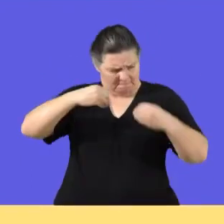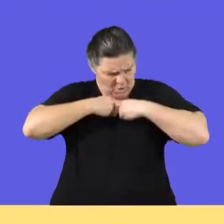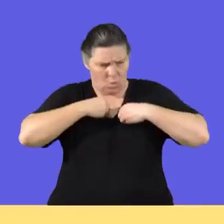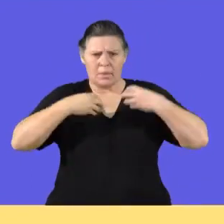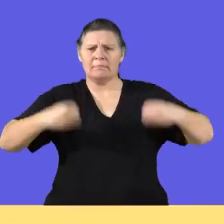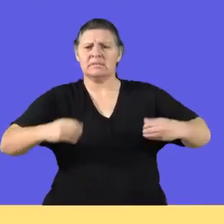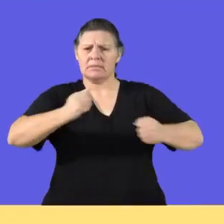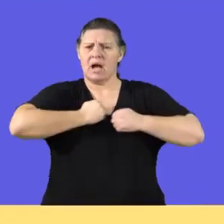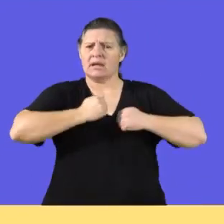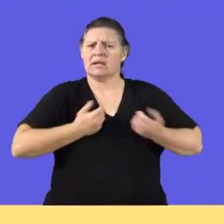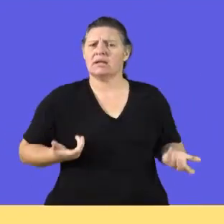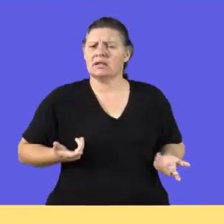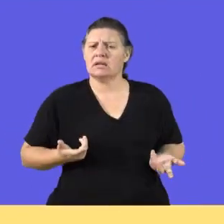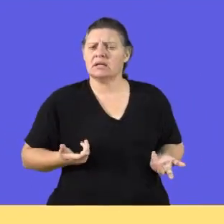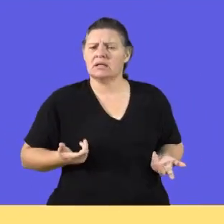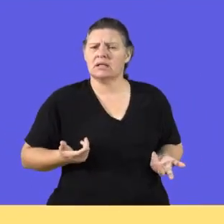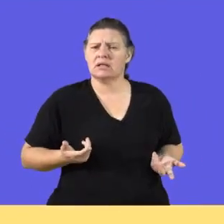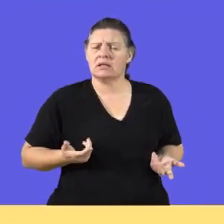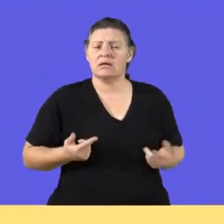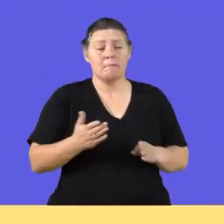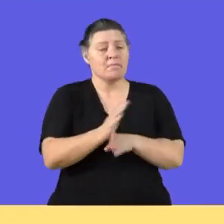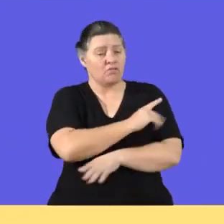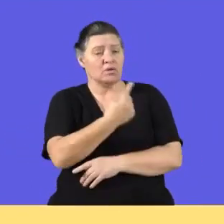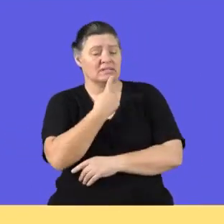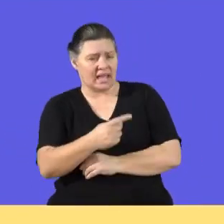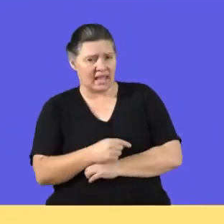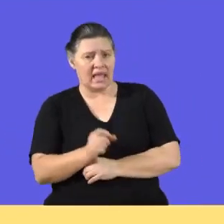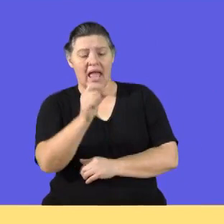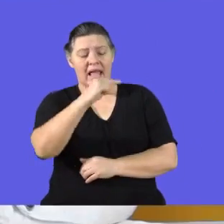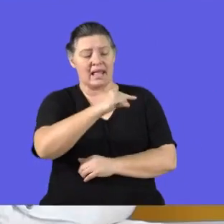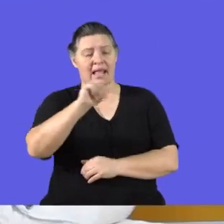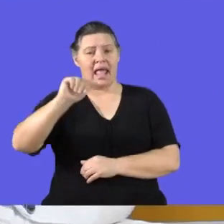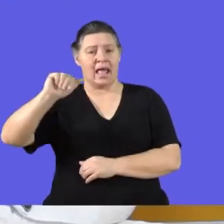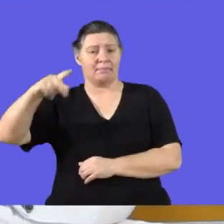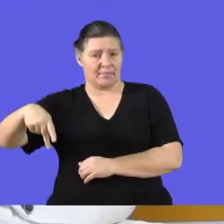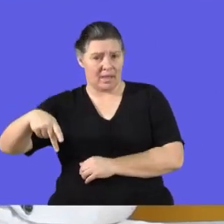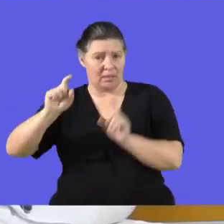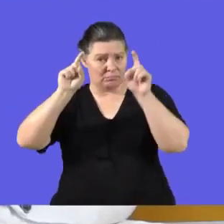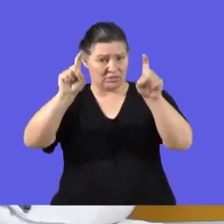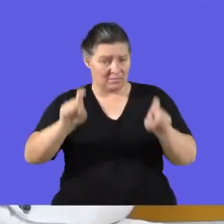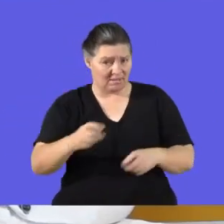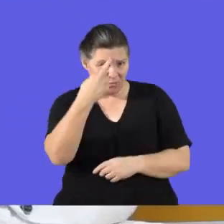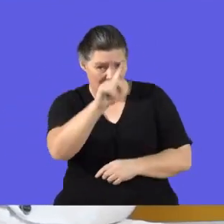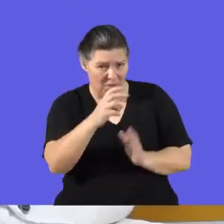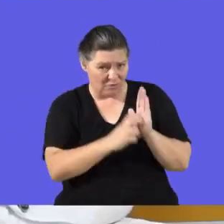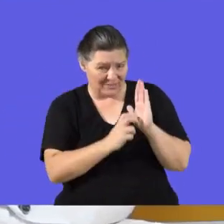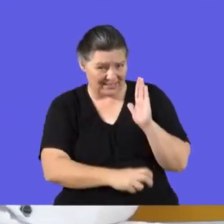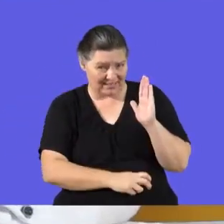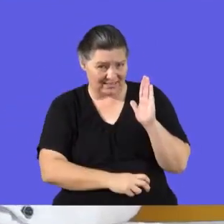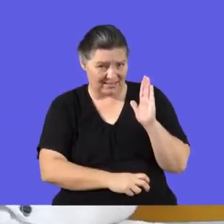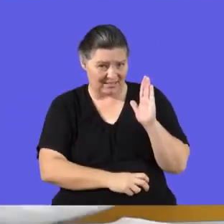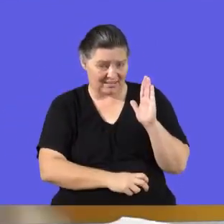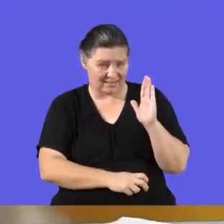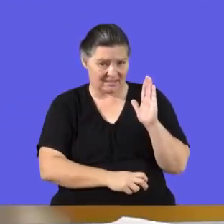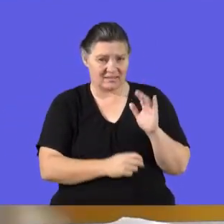that when Harry owns the business? Earlier on, I introduced you to some GAAP principles. If you still remember, I